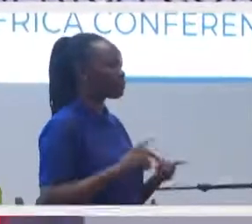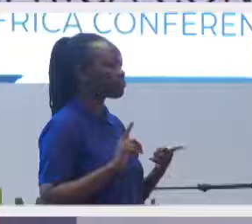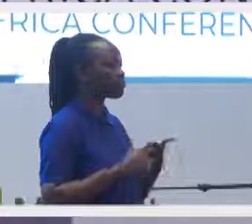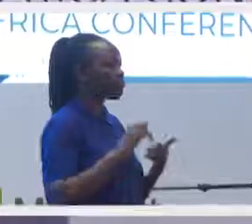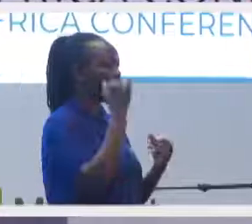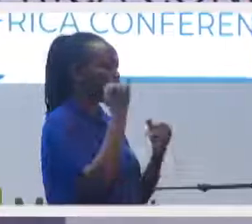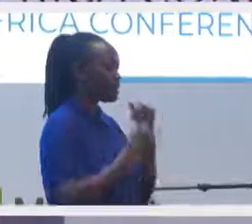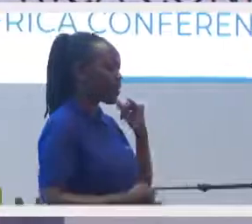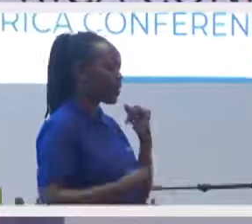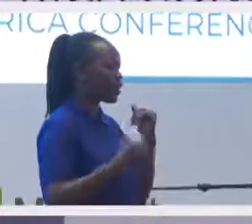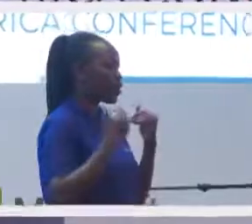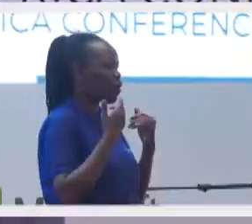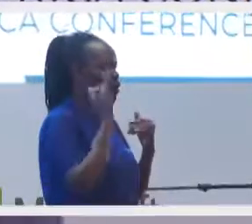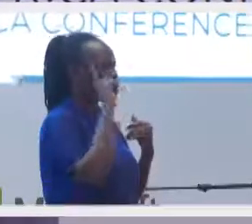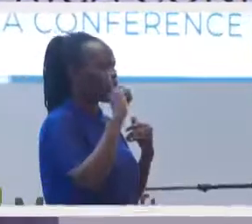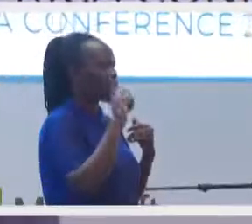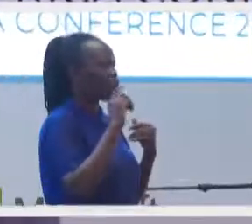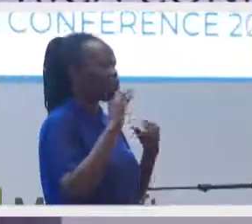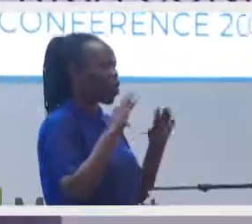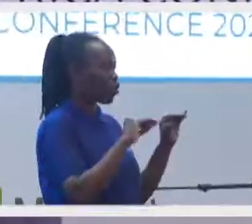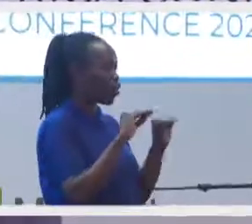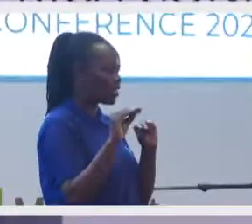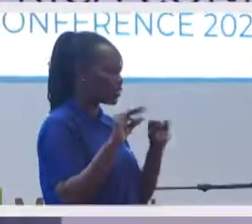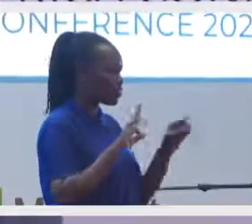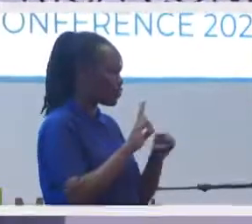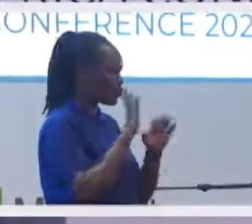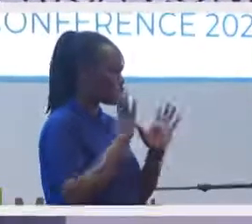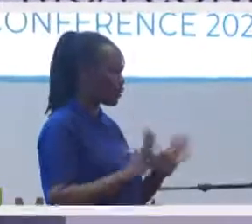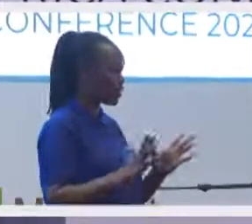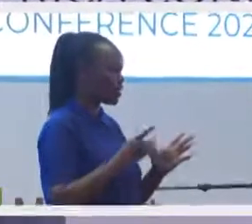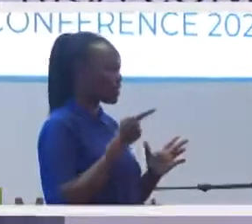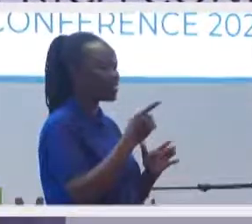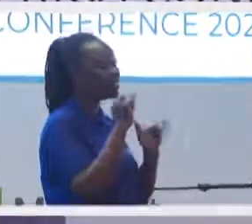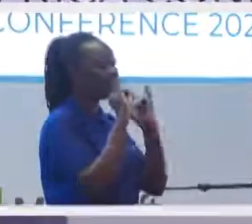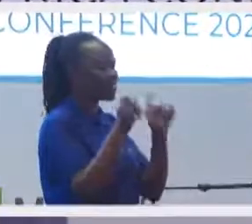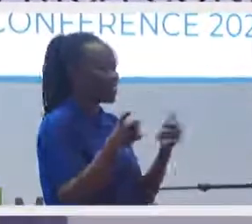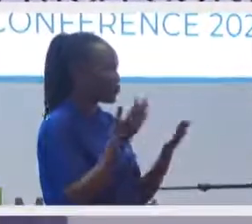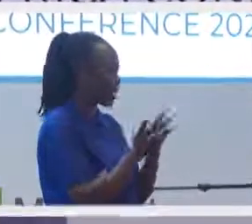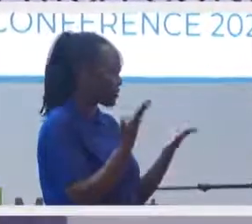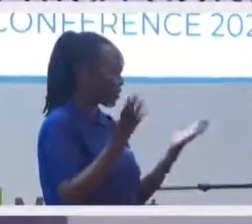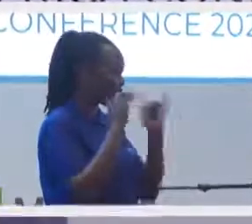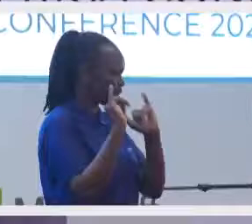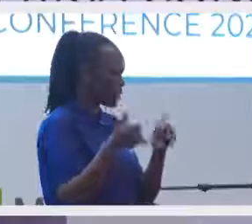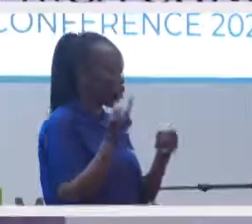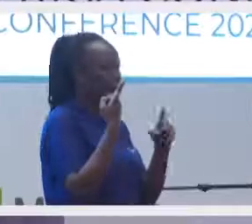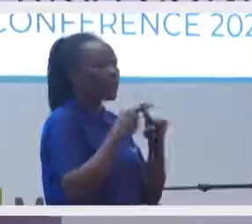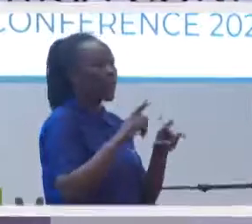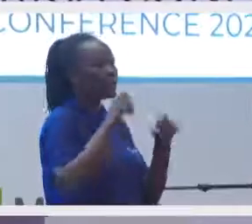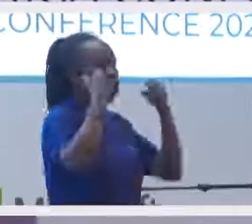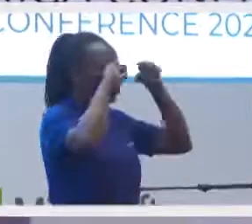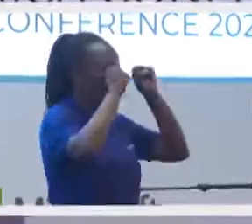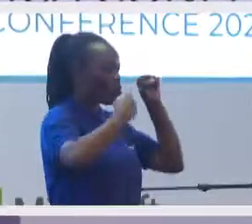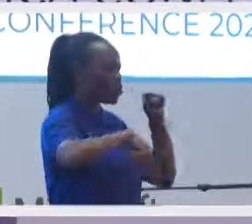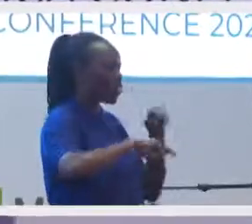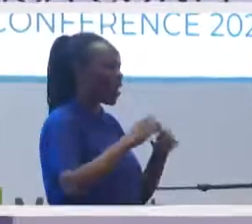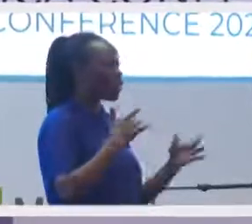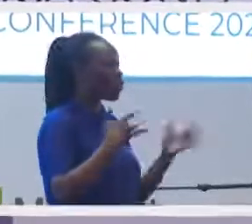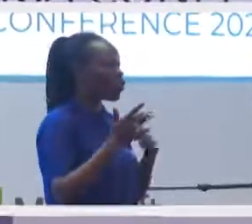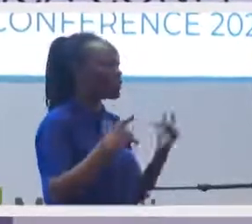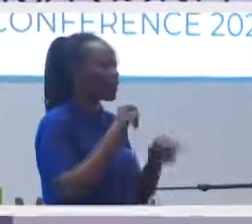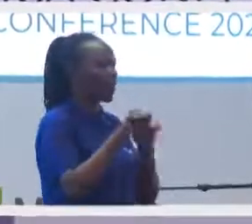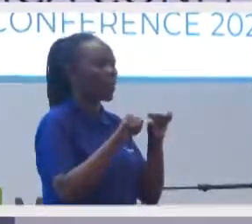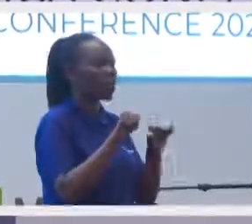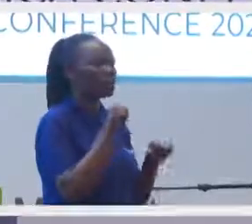for cognitive impaired users, this is something relatively new, but at Google, we are also concerned about not